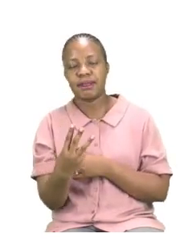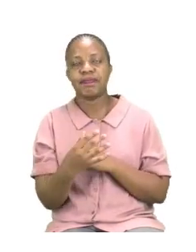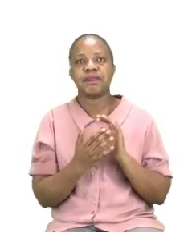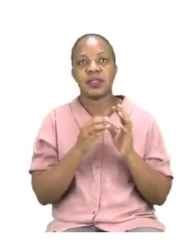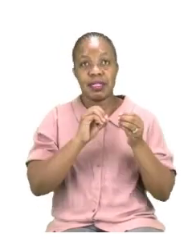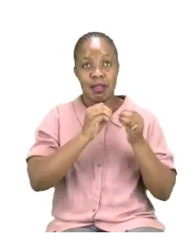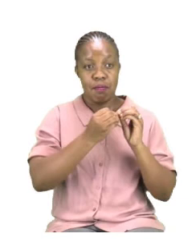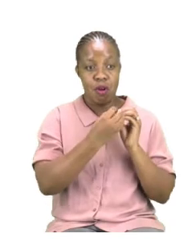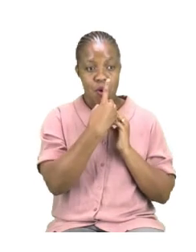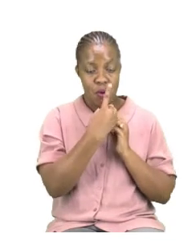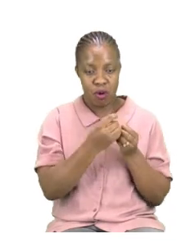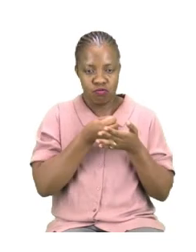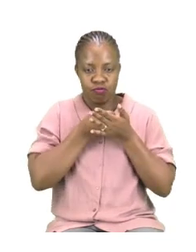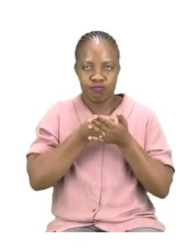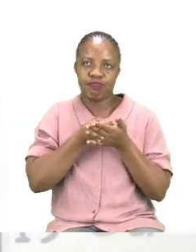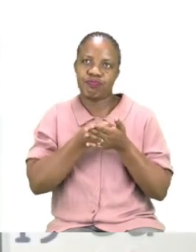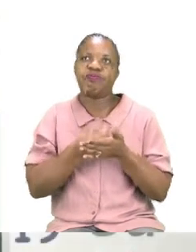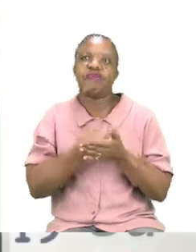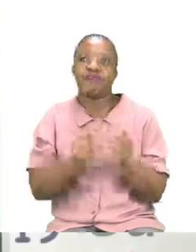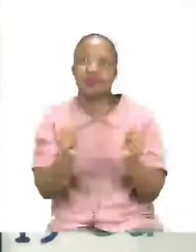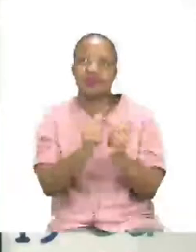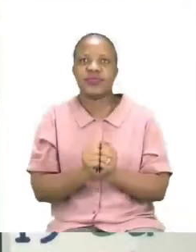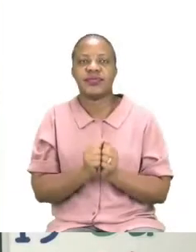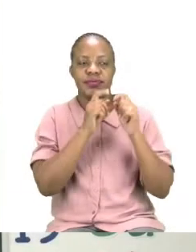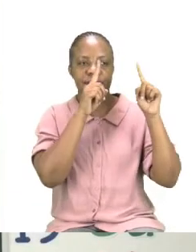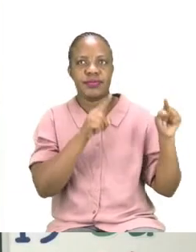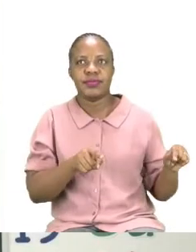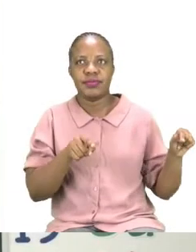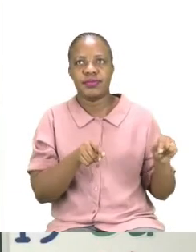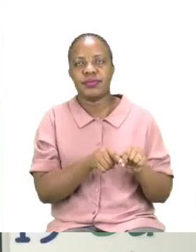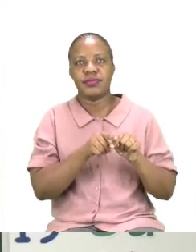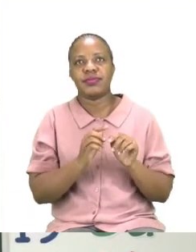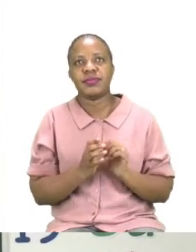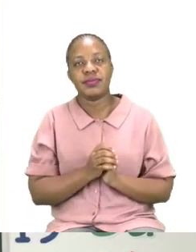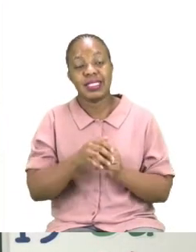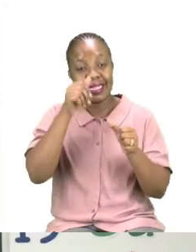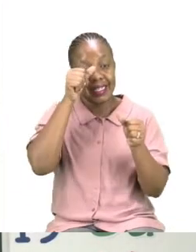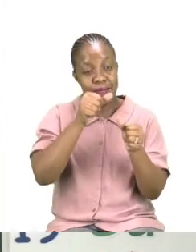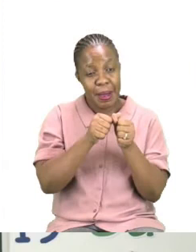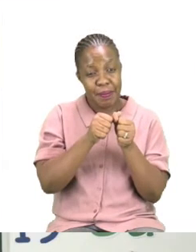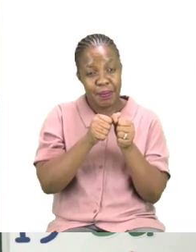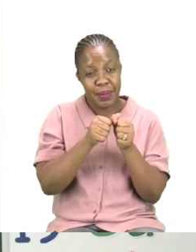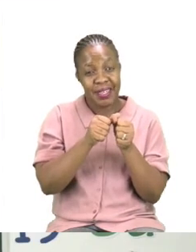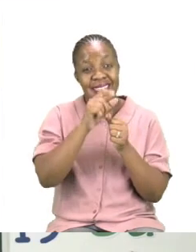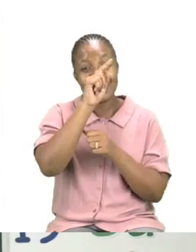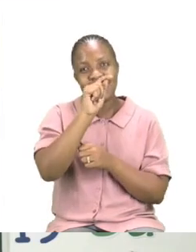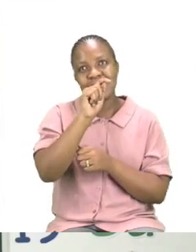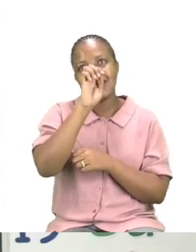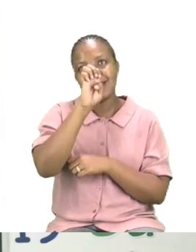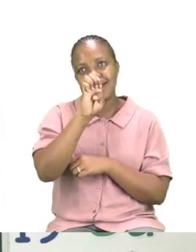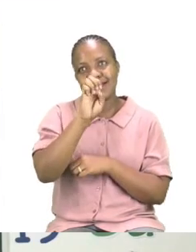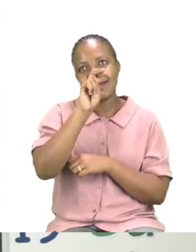ready? Let's take a look at the board. So remember, we first need to put the tens